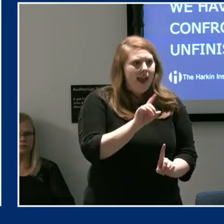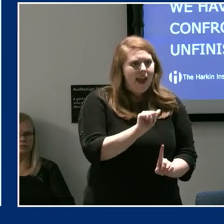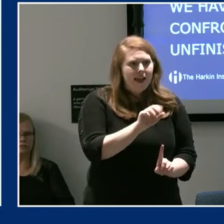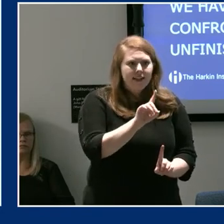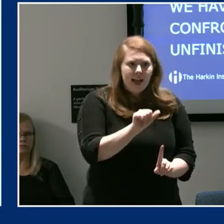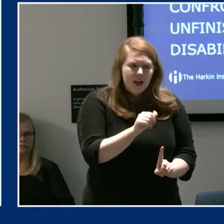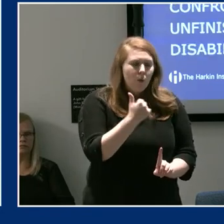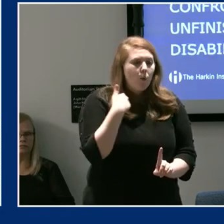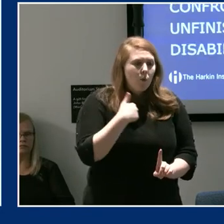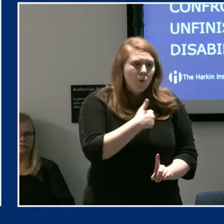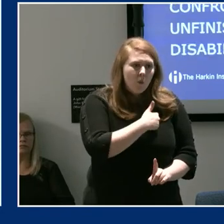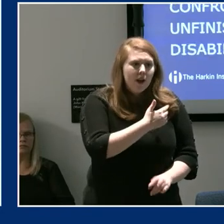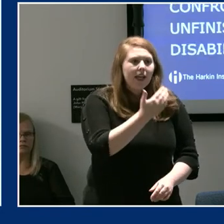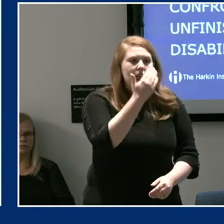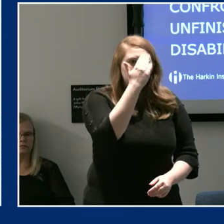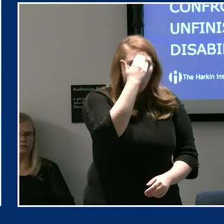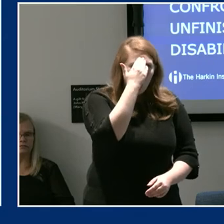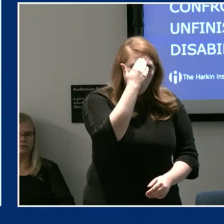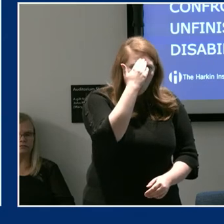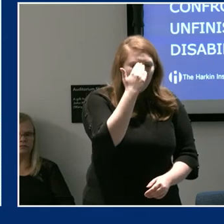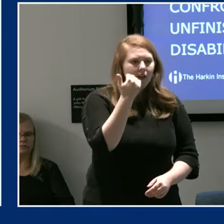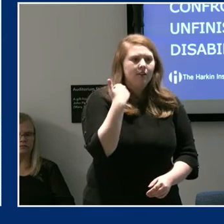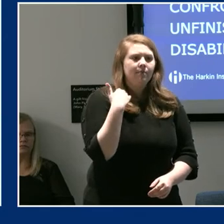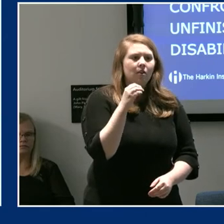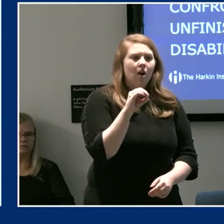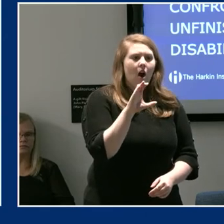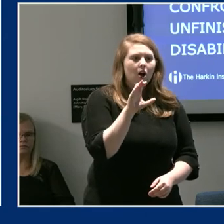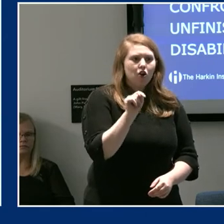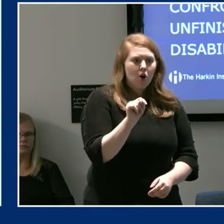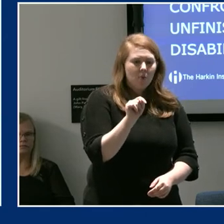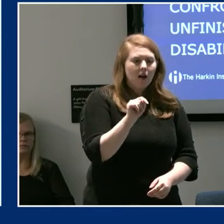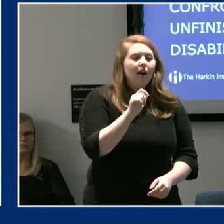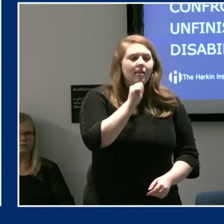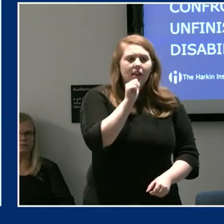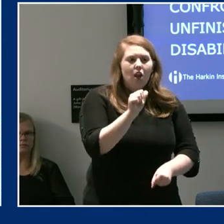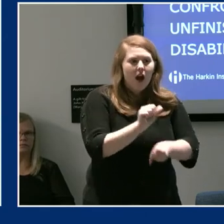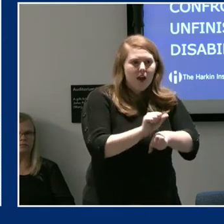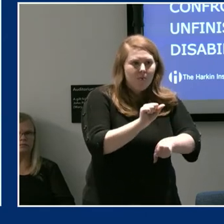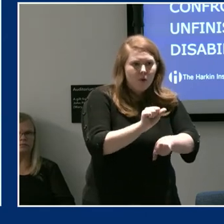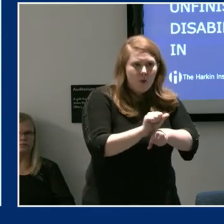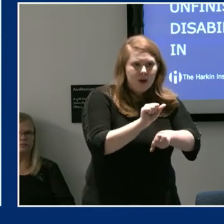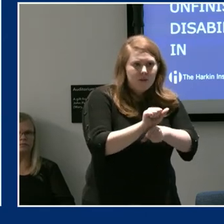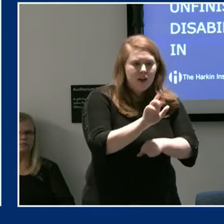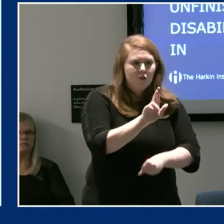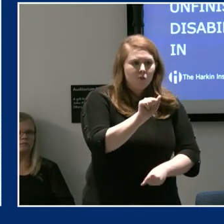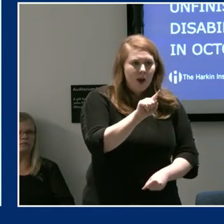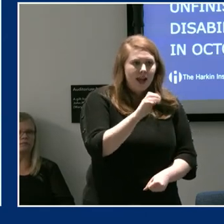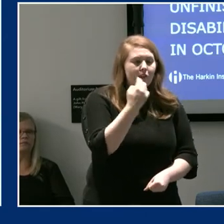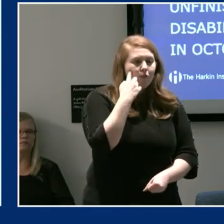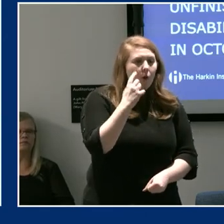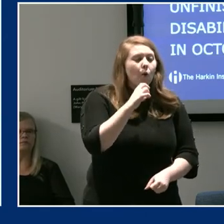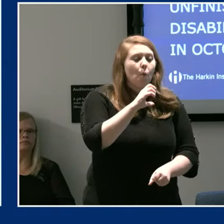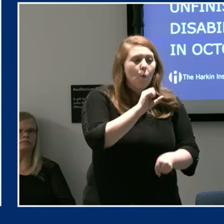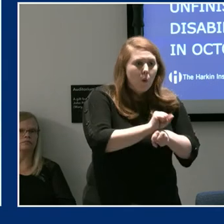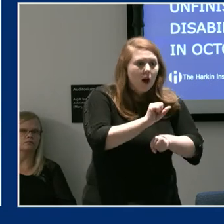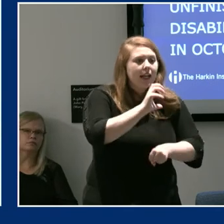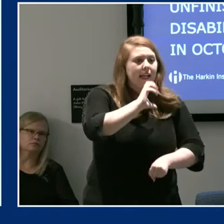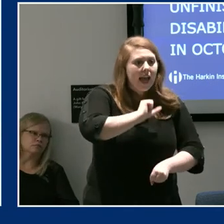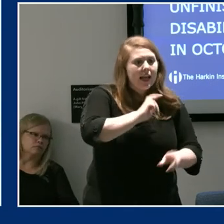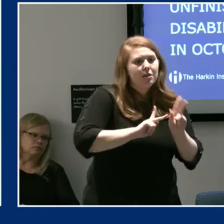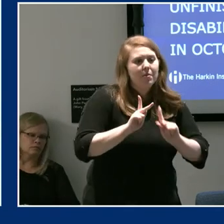know that in October, the unemployment rate for working age people with disabilities